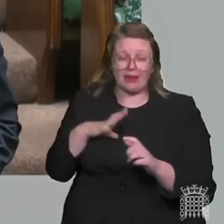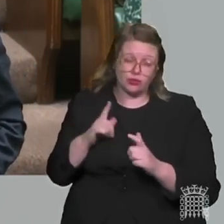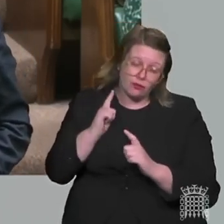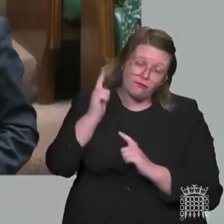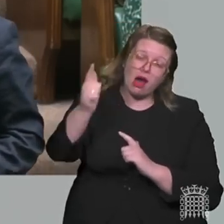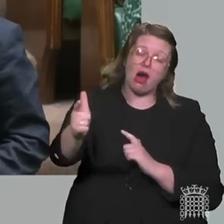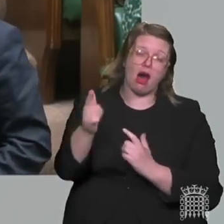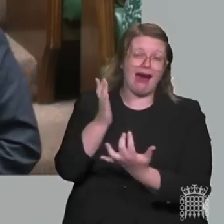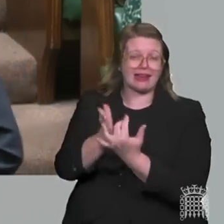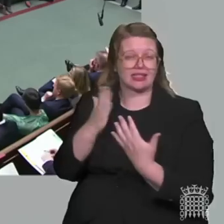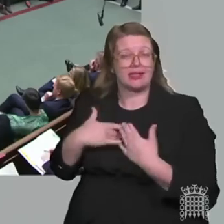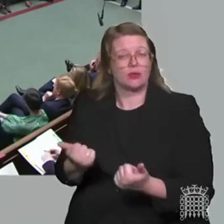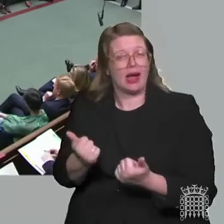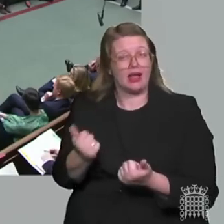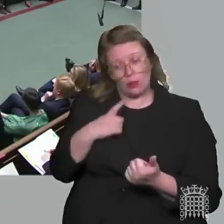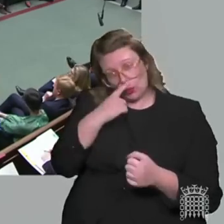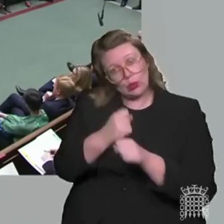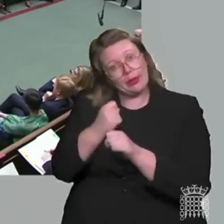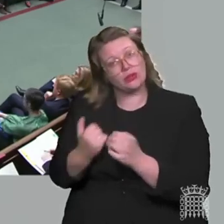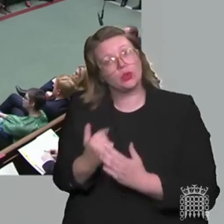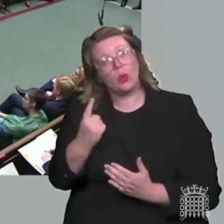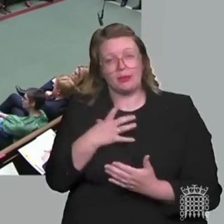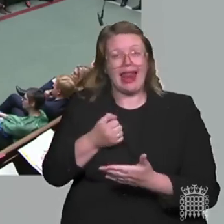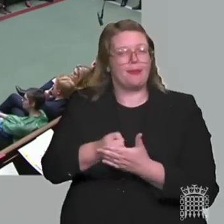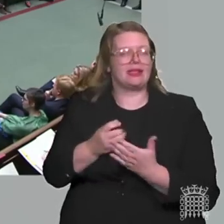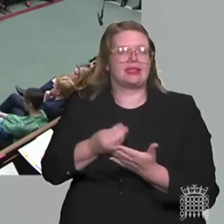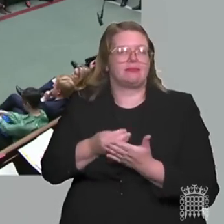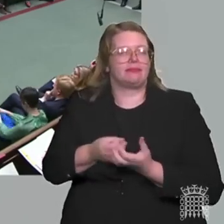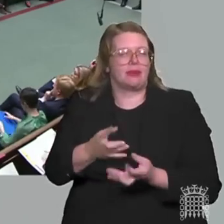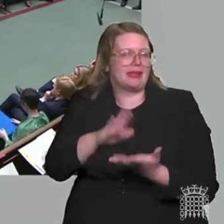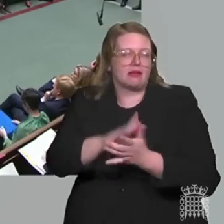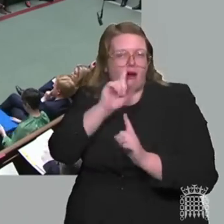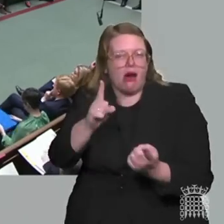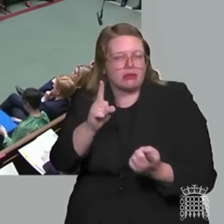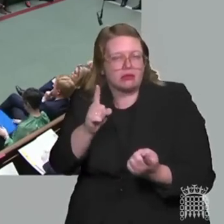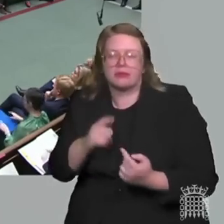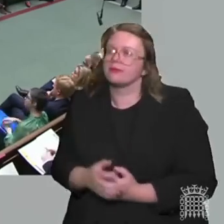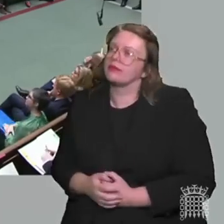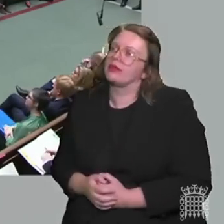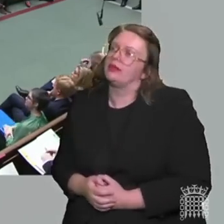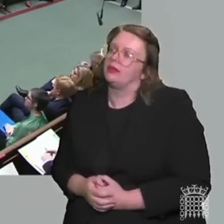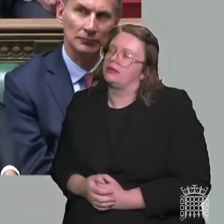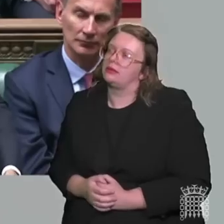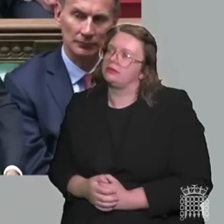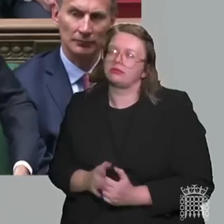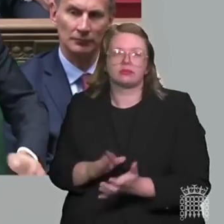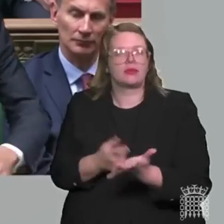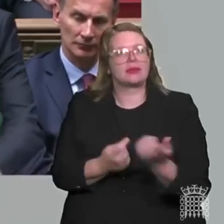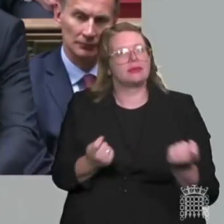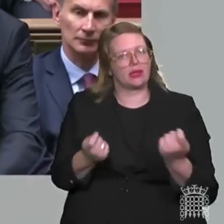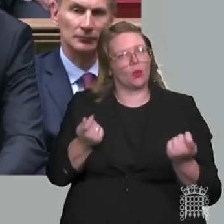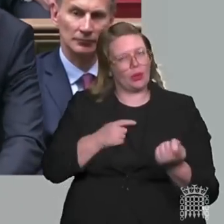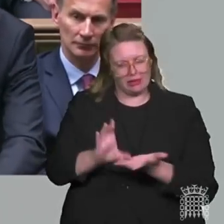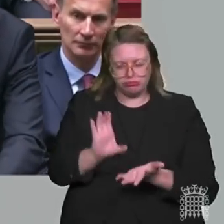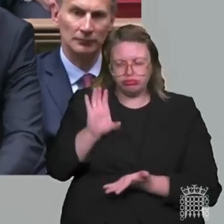to access services? Prime Minister. Mr. Speaker, we are investing record sums in NHS